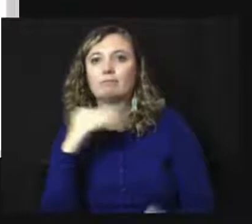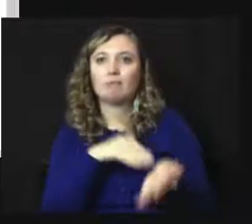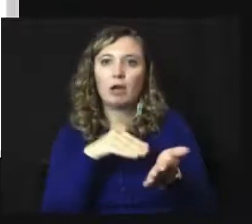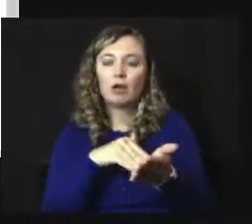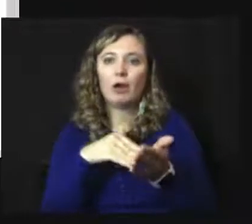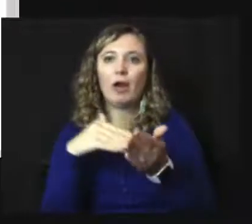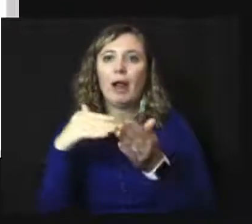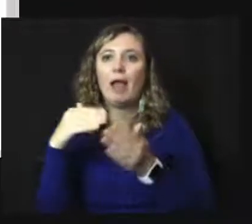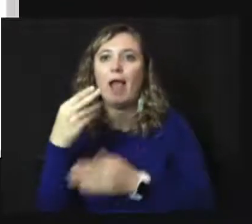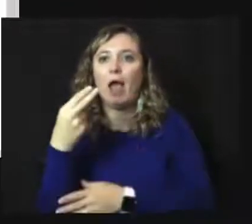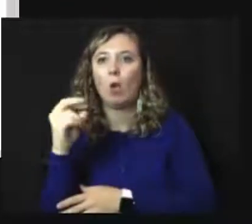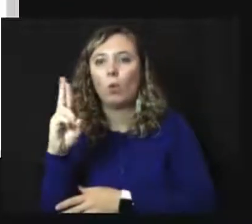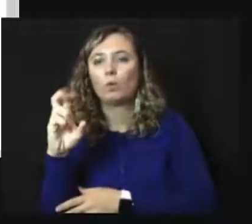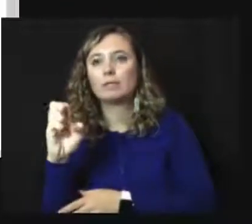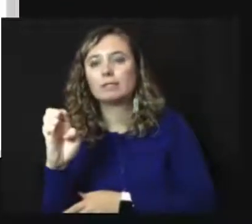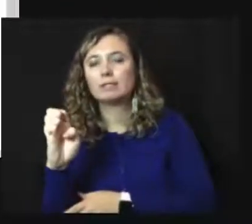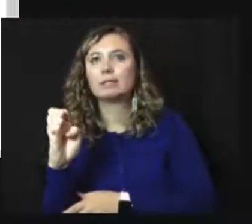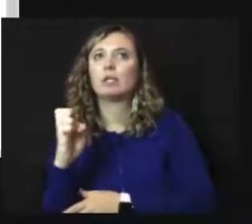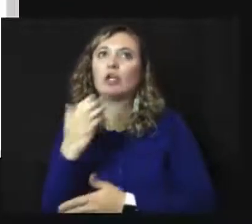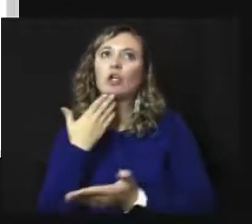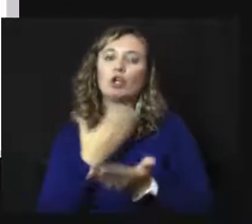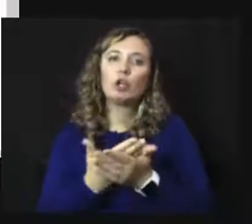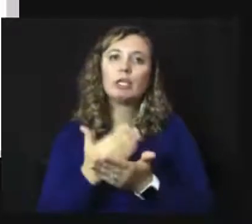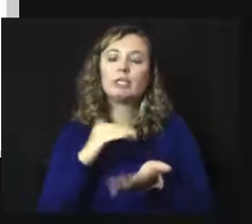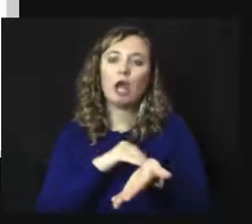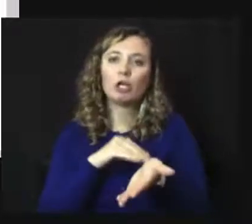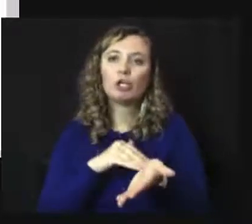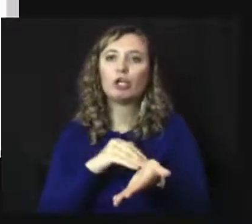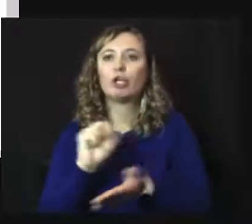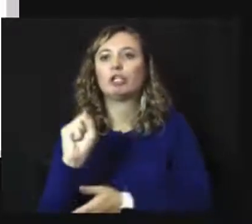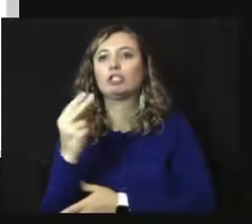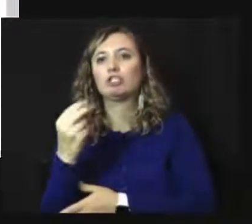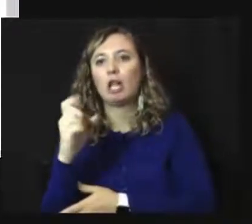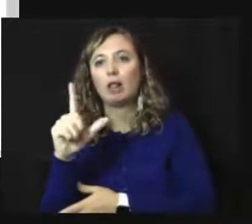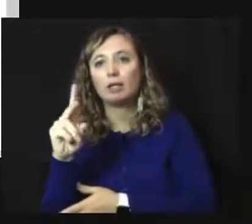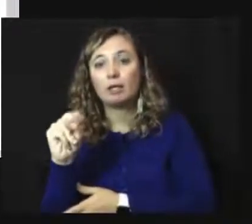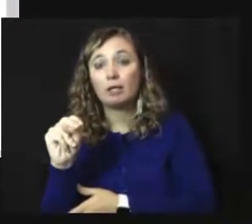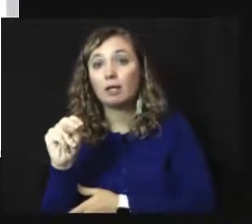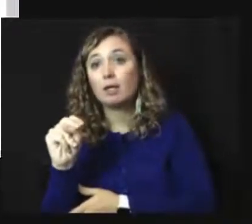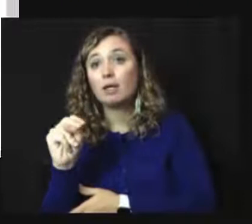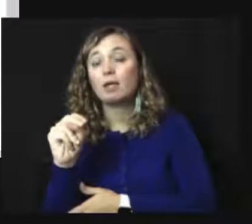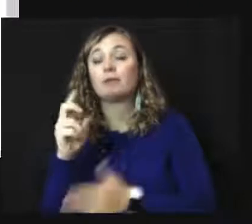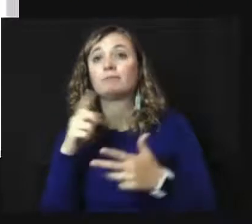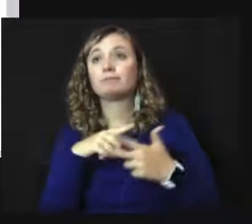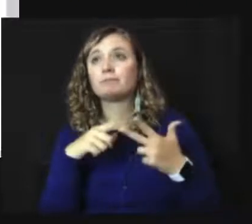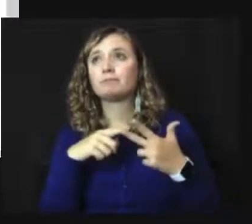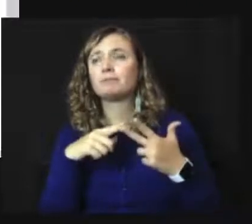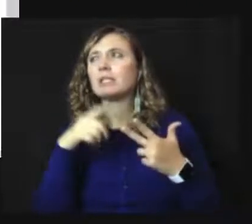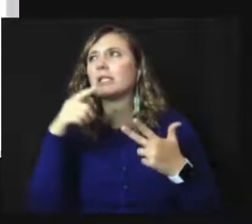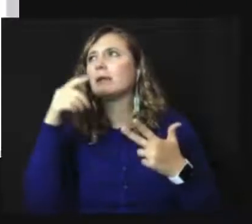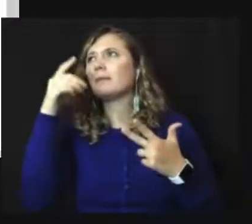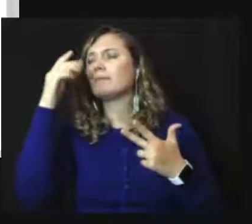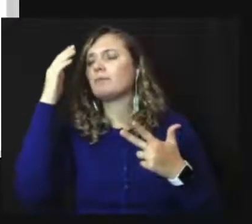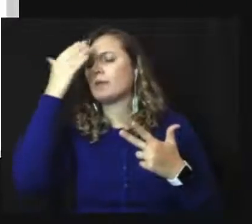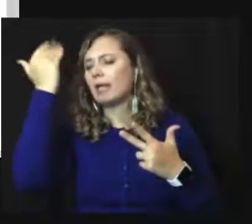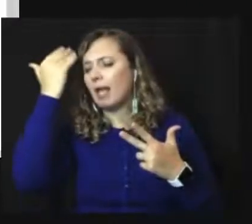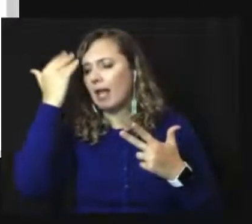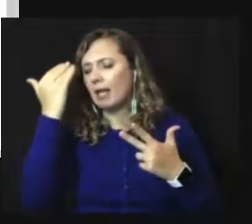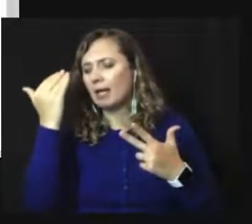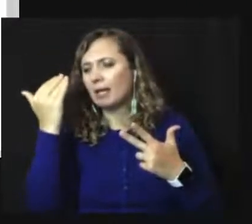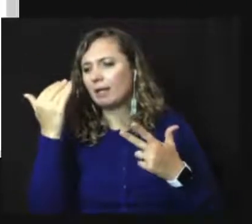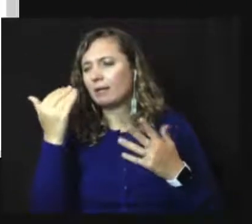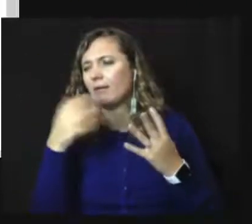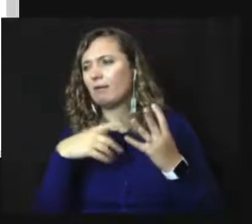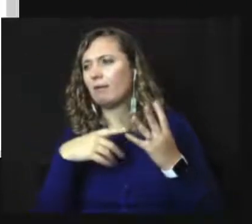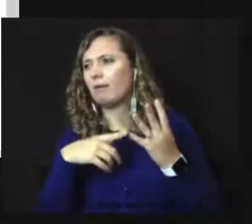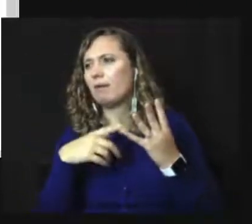Good Doctor, Sheldon, and maybe even, and I'm blanking as well on the name from the Marvel universe,